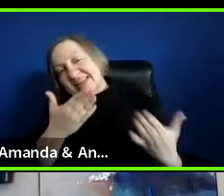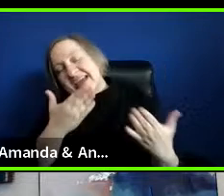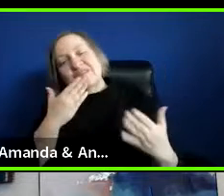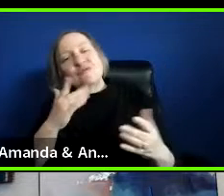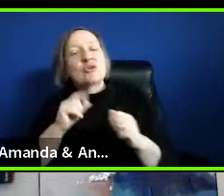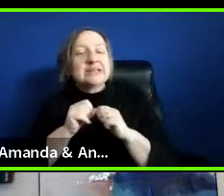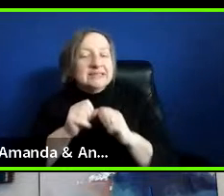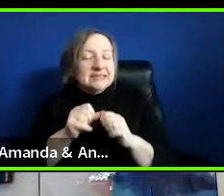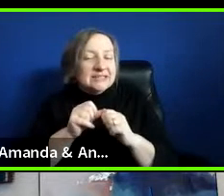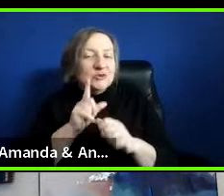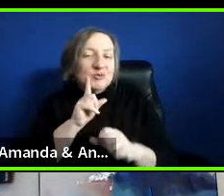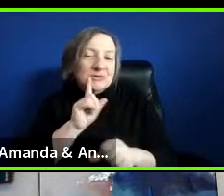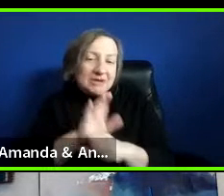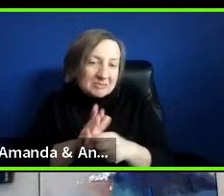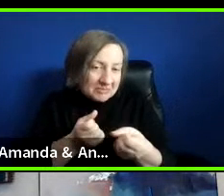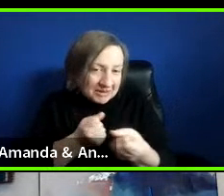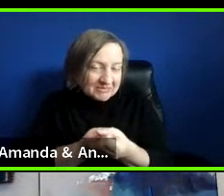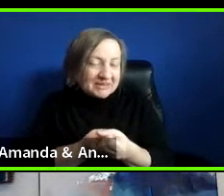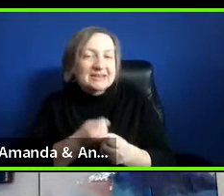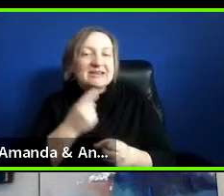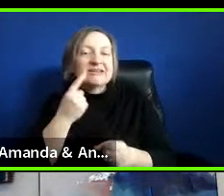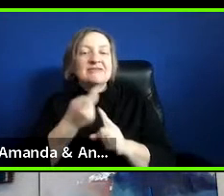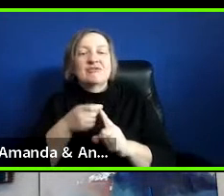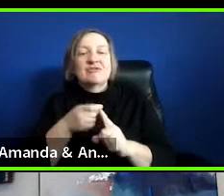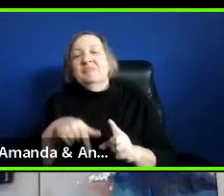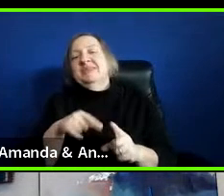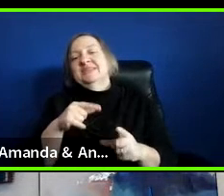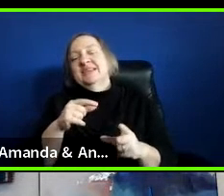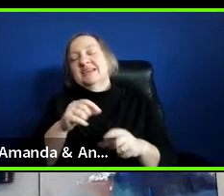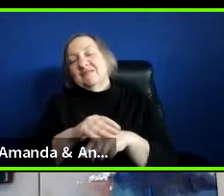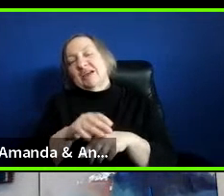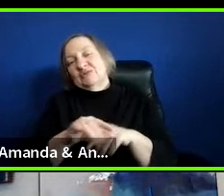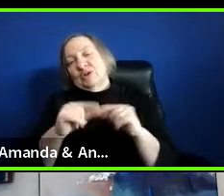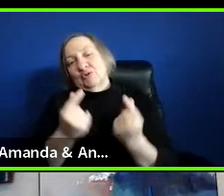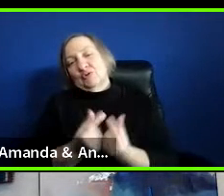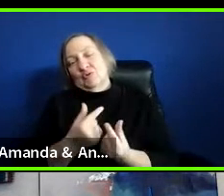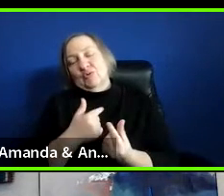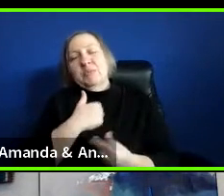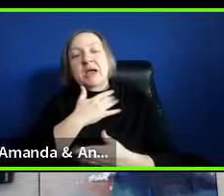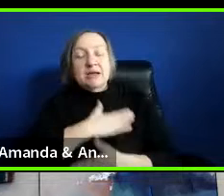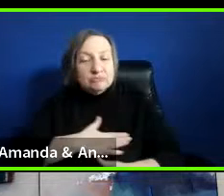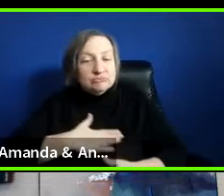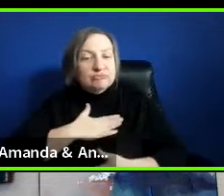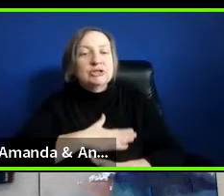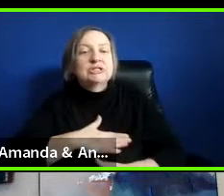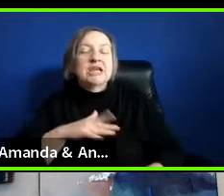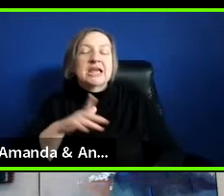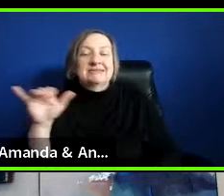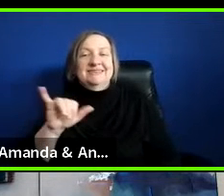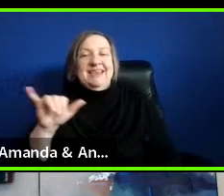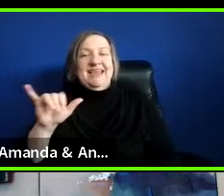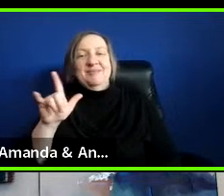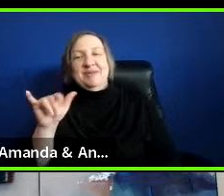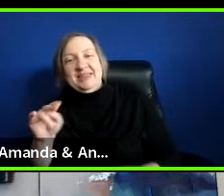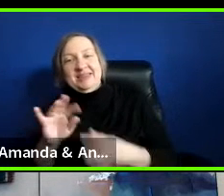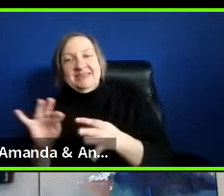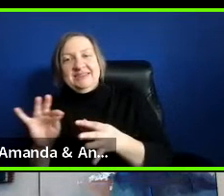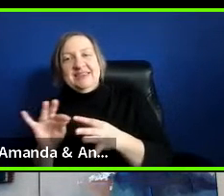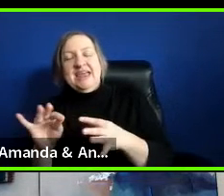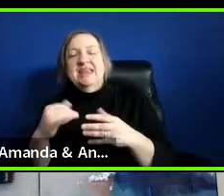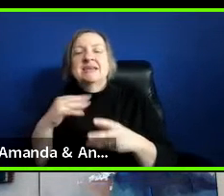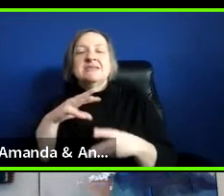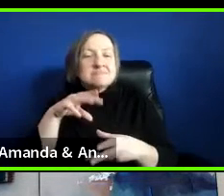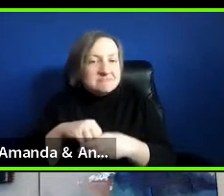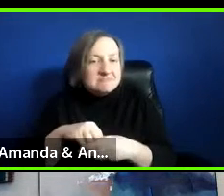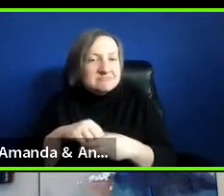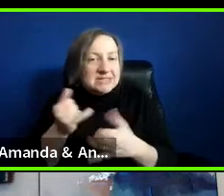continued commitment. I think from this advisory group, I really appreciated, as Lynn had said, the engagement tonight.